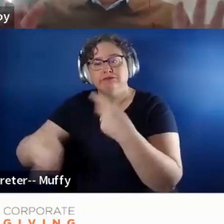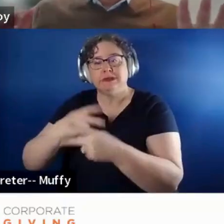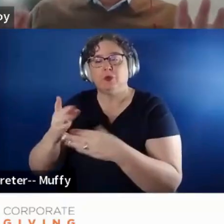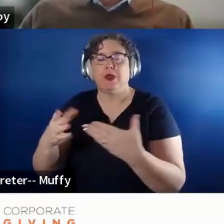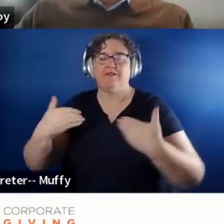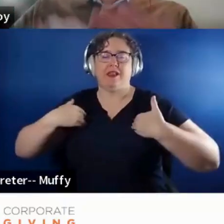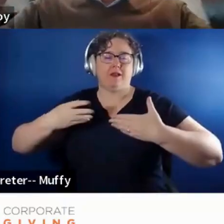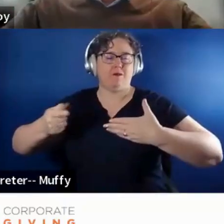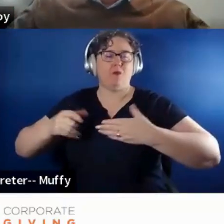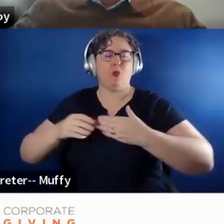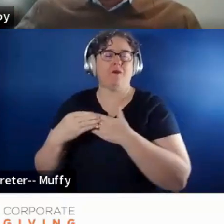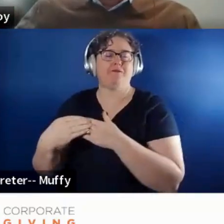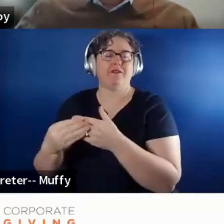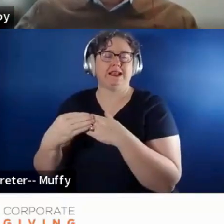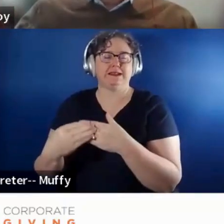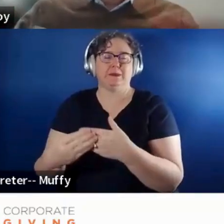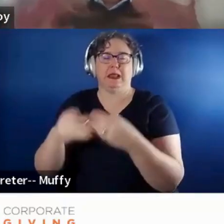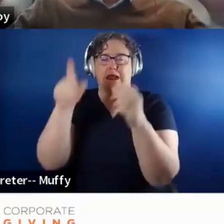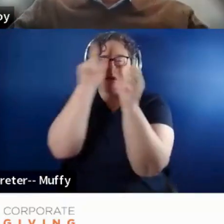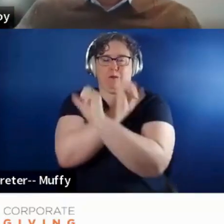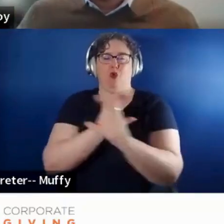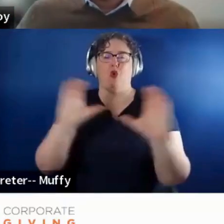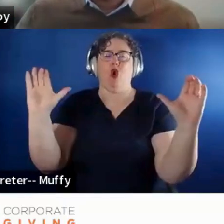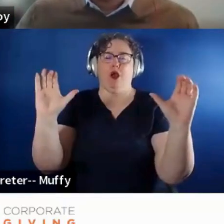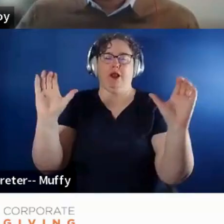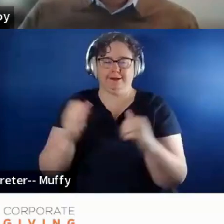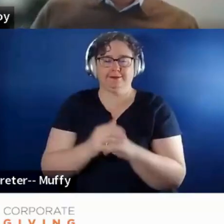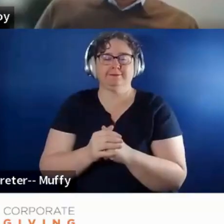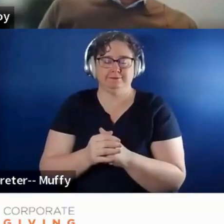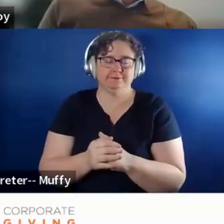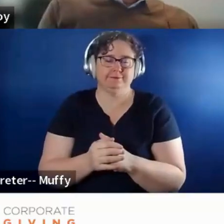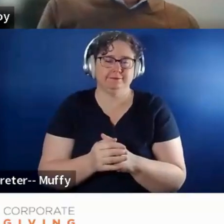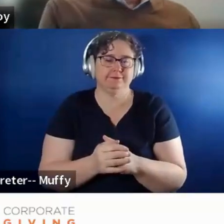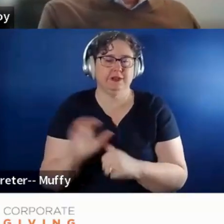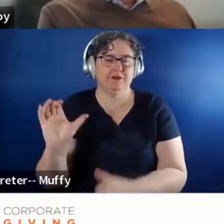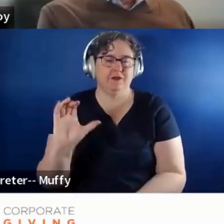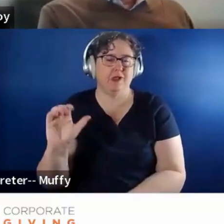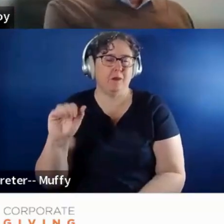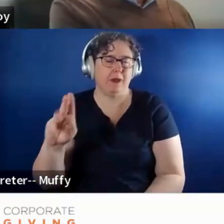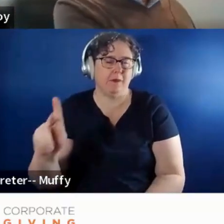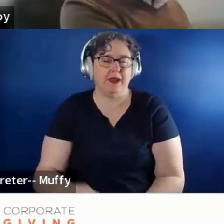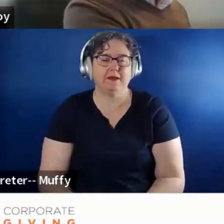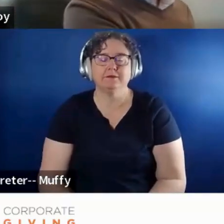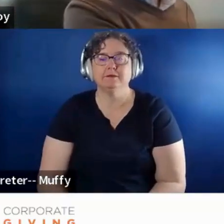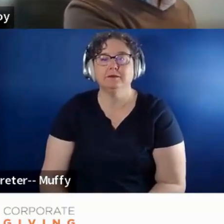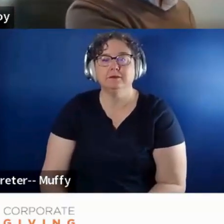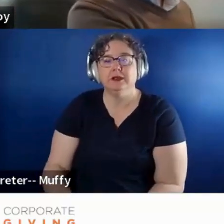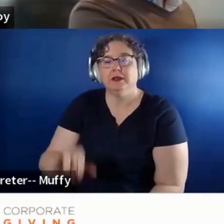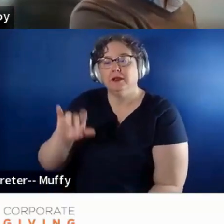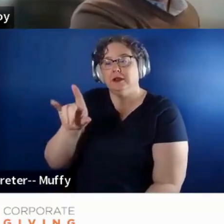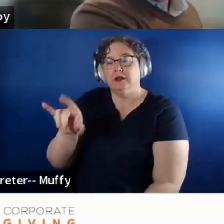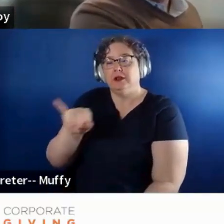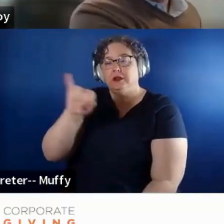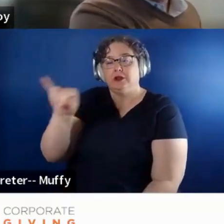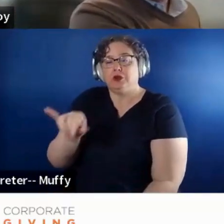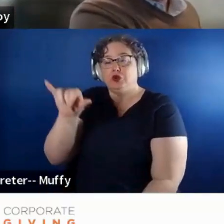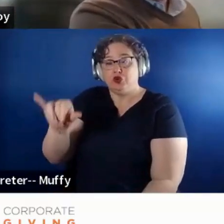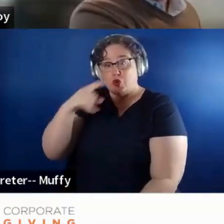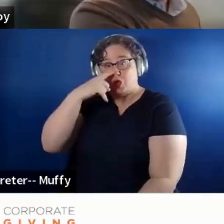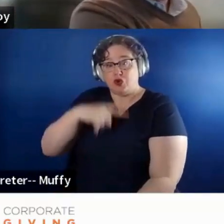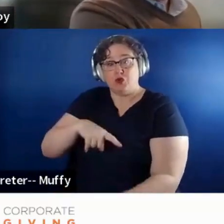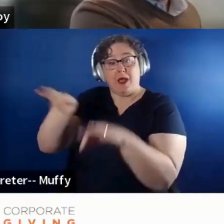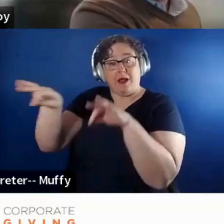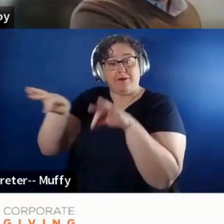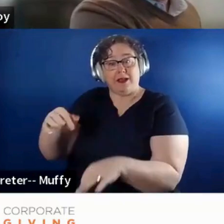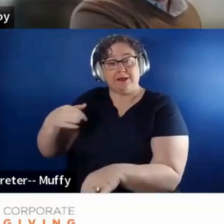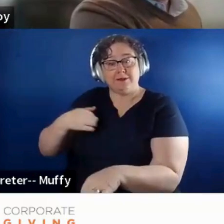flexibility in the broad universe of Columbia Bank. And if I may explain why that is the case, is because